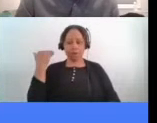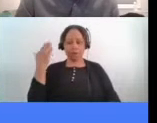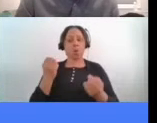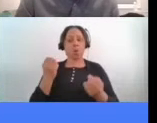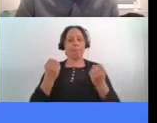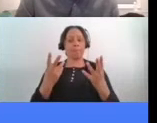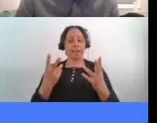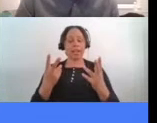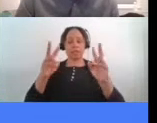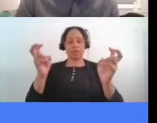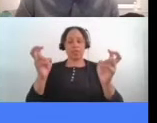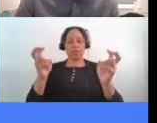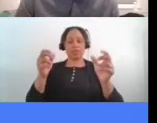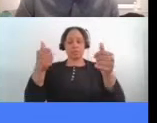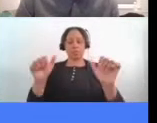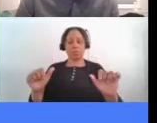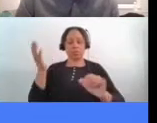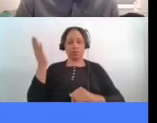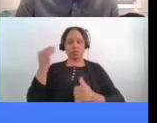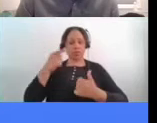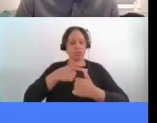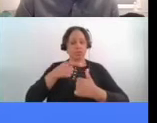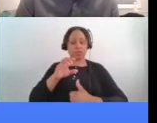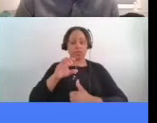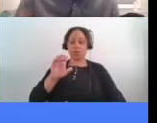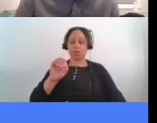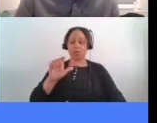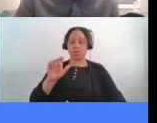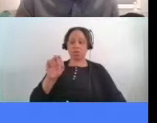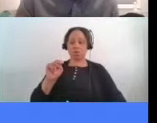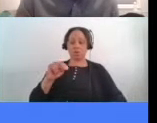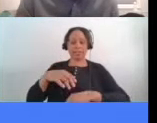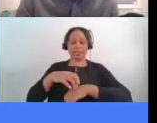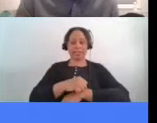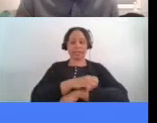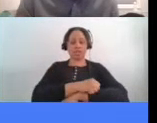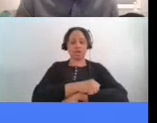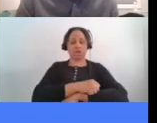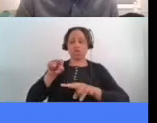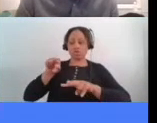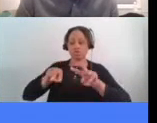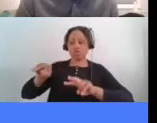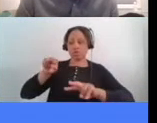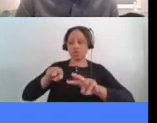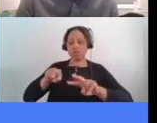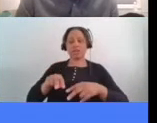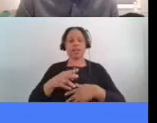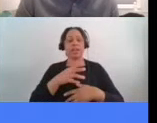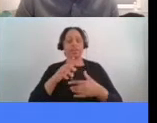one was colon cancer screening. We had an entire series devoted to mental health during Mental Health Awareness